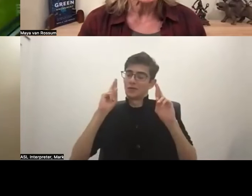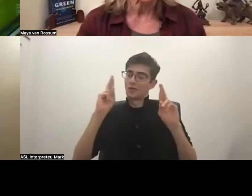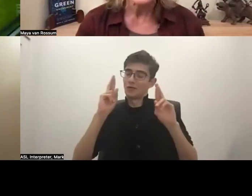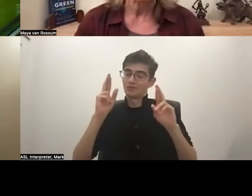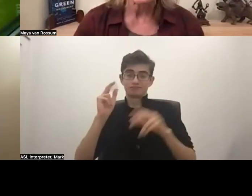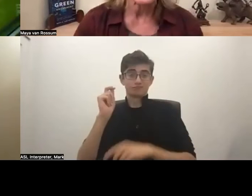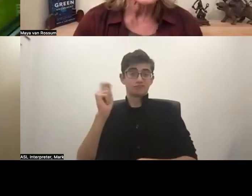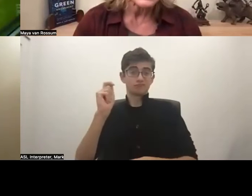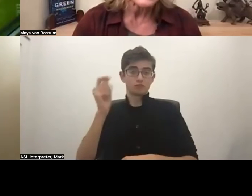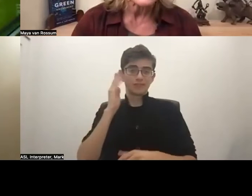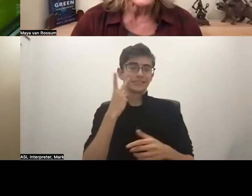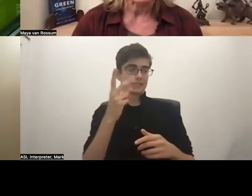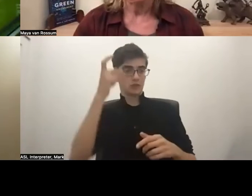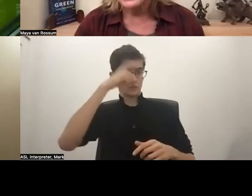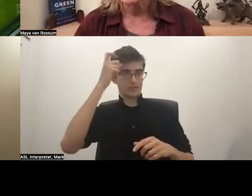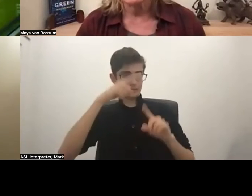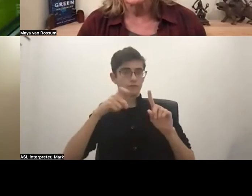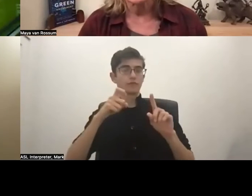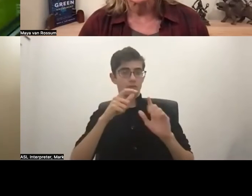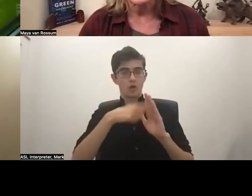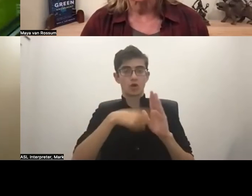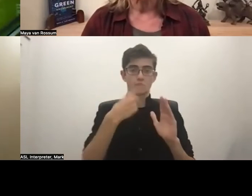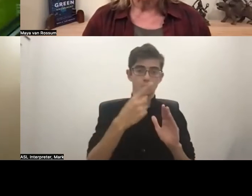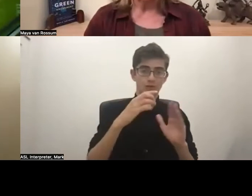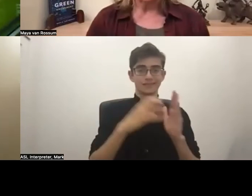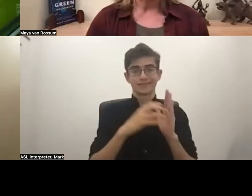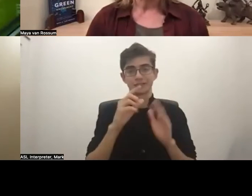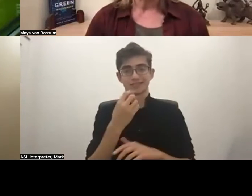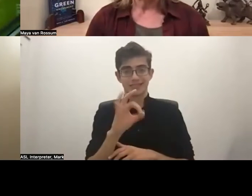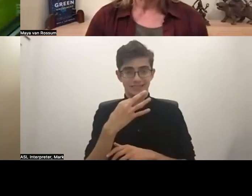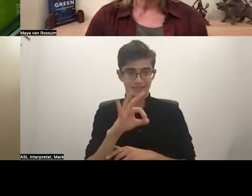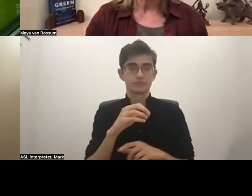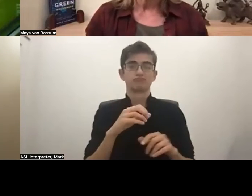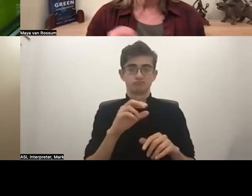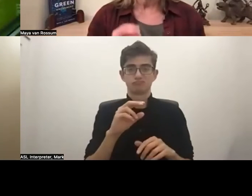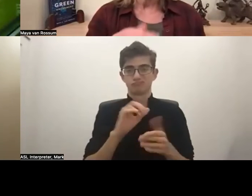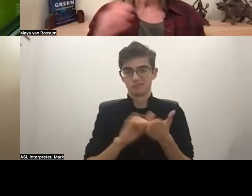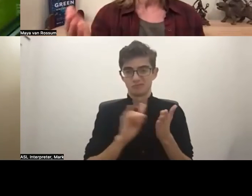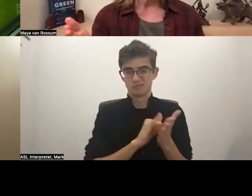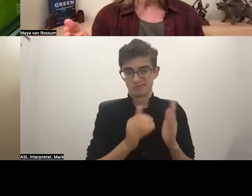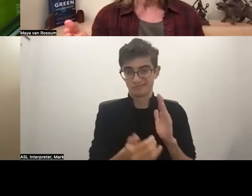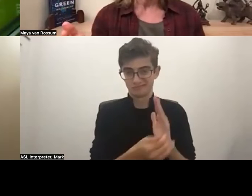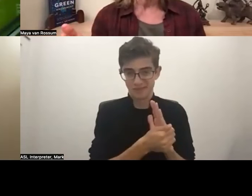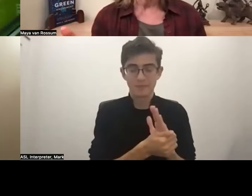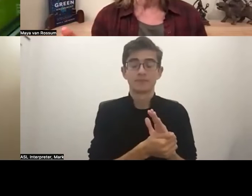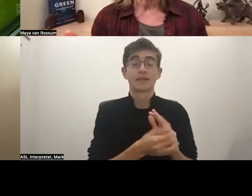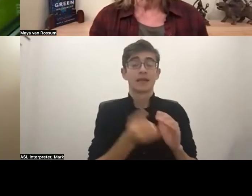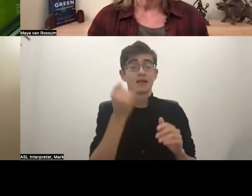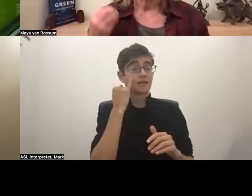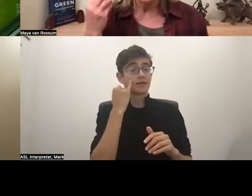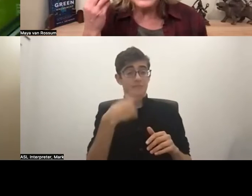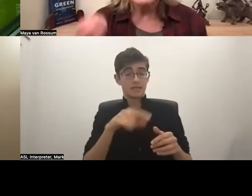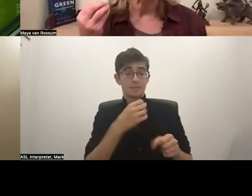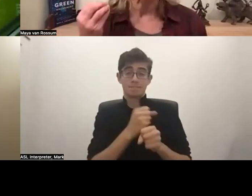in Article 1, Section 19, and the power and importance of it, and that if they render a decision that touches upon